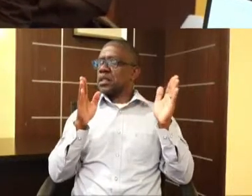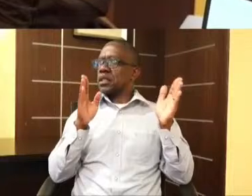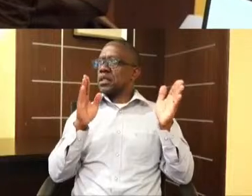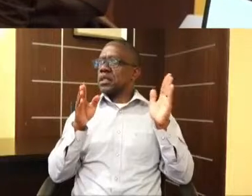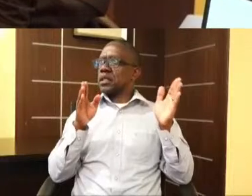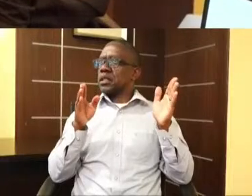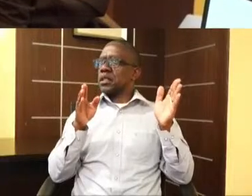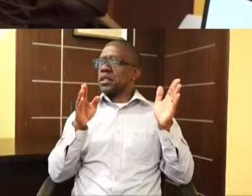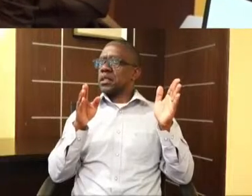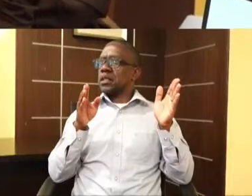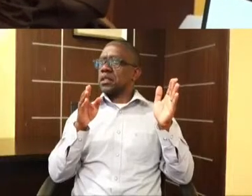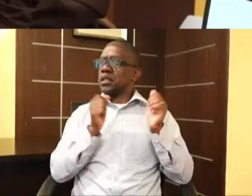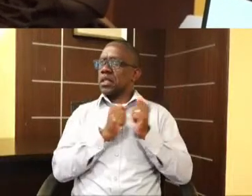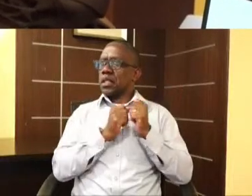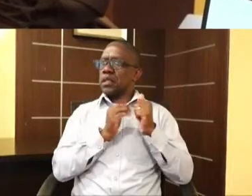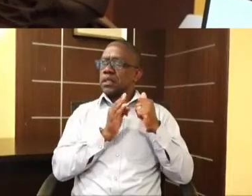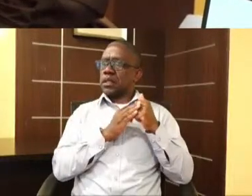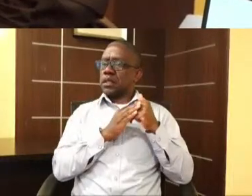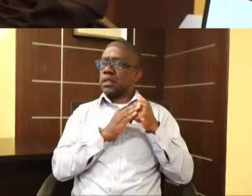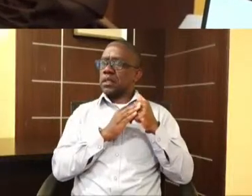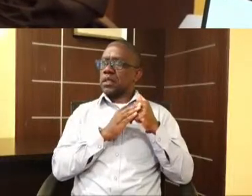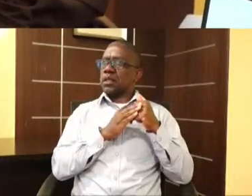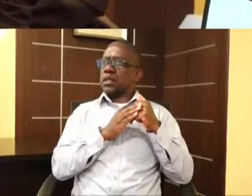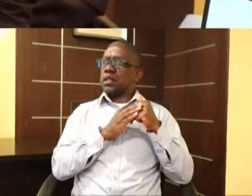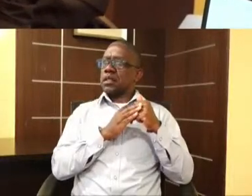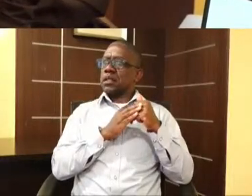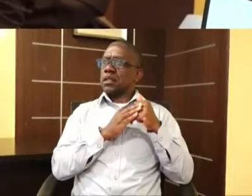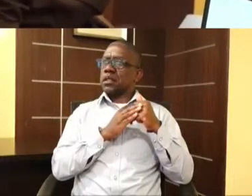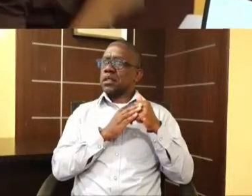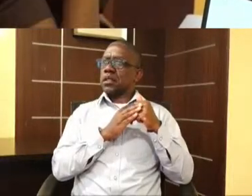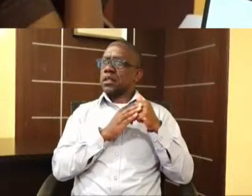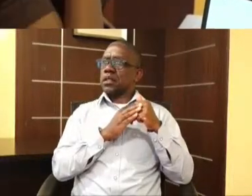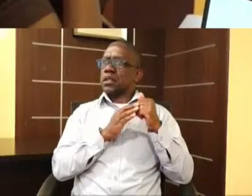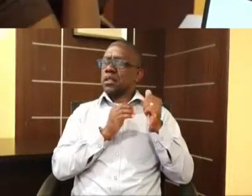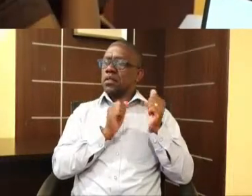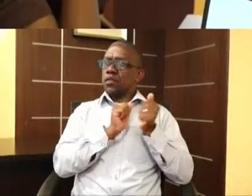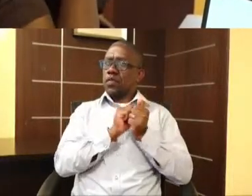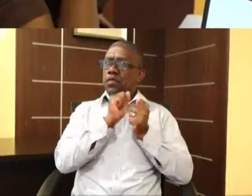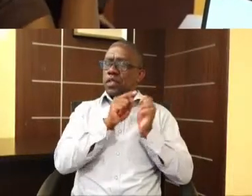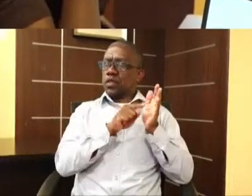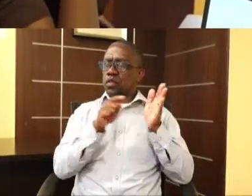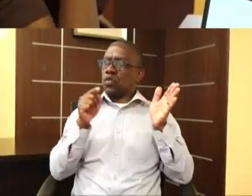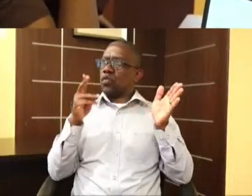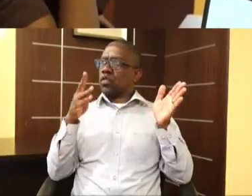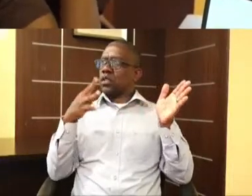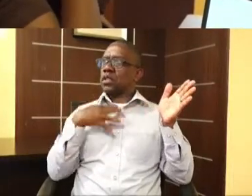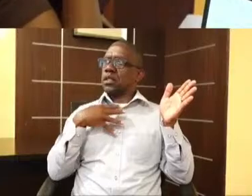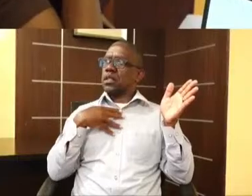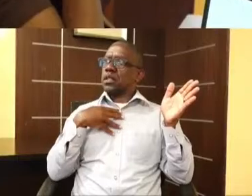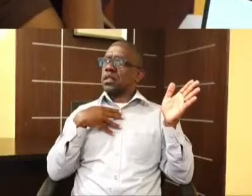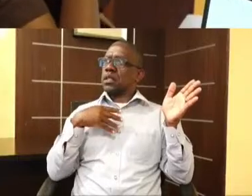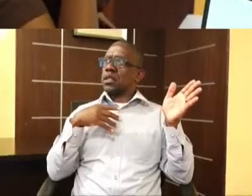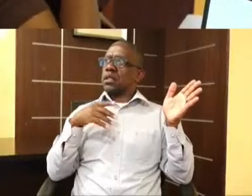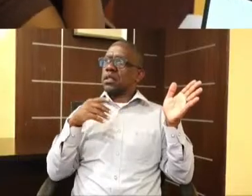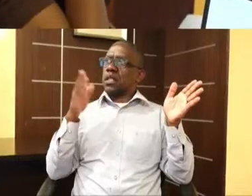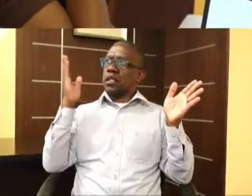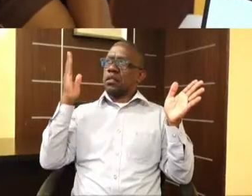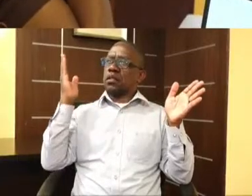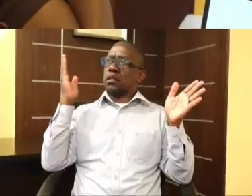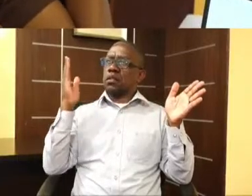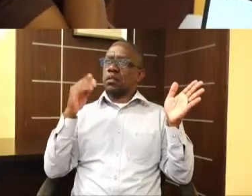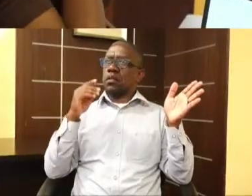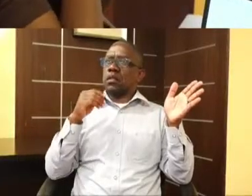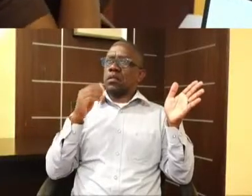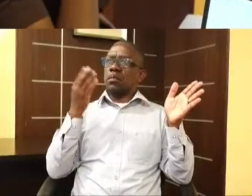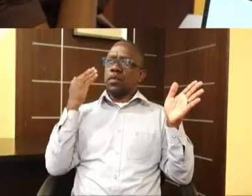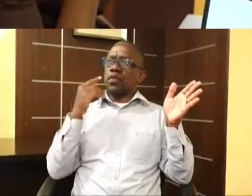Fifteen to 49, women of reproductive age. I think in the presentation she said 18 to